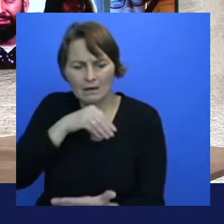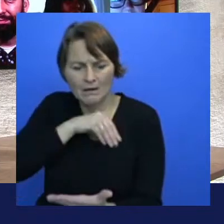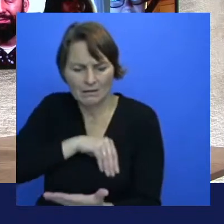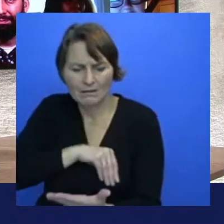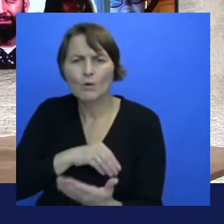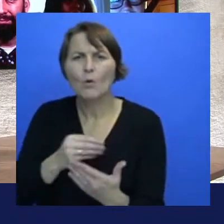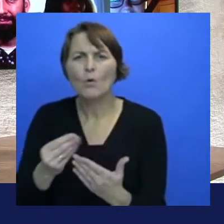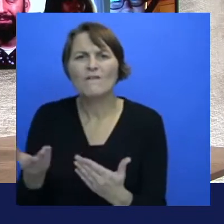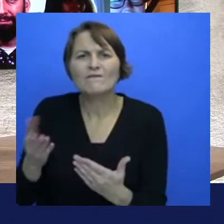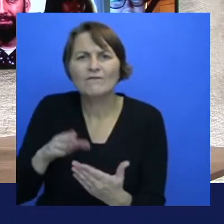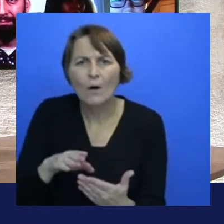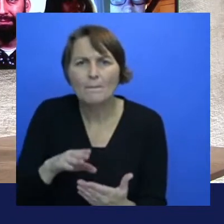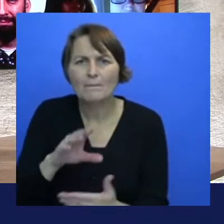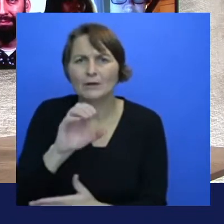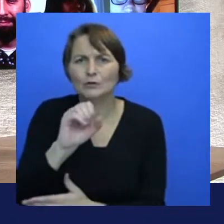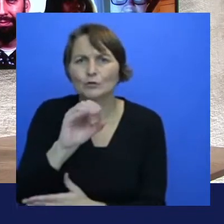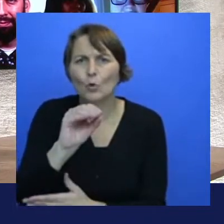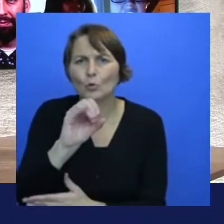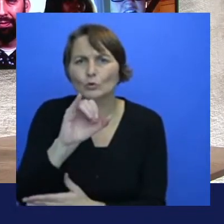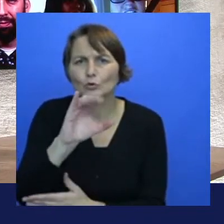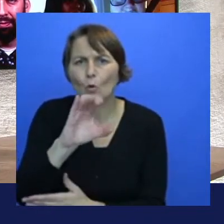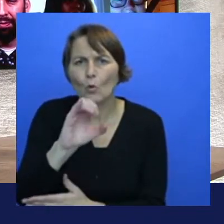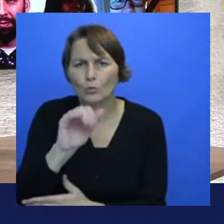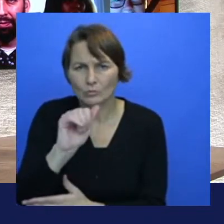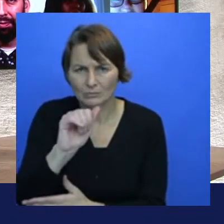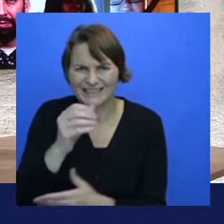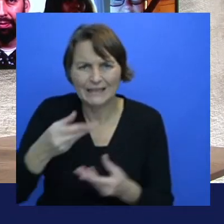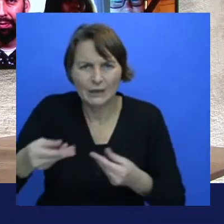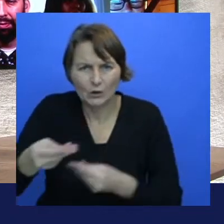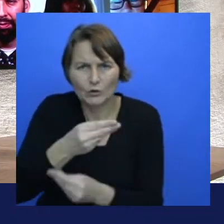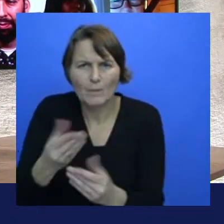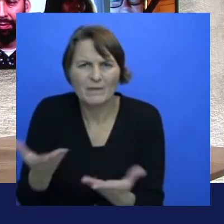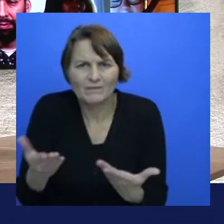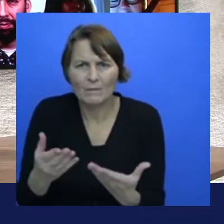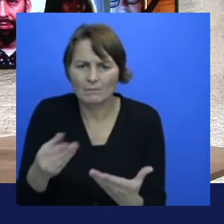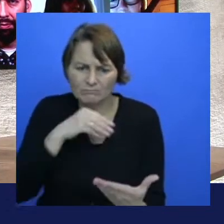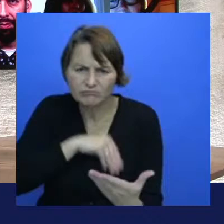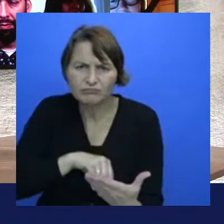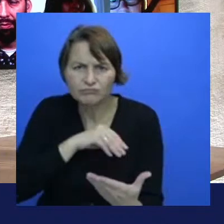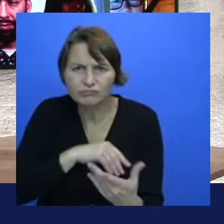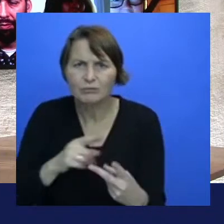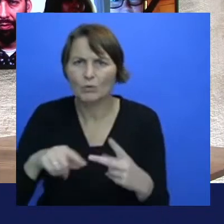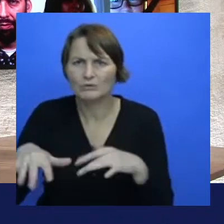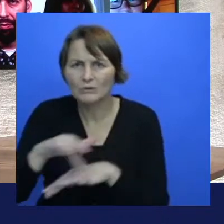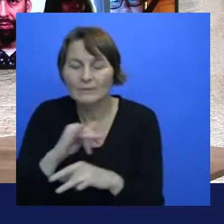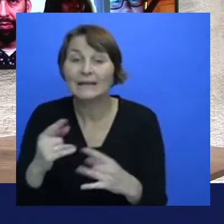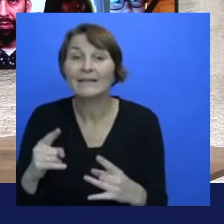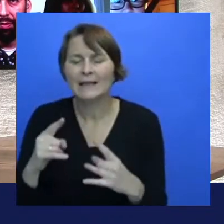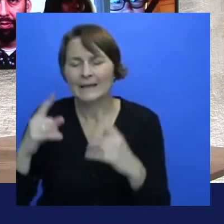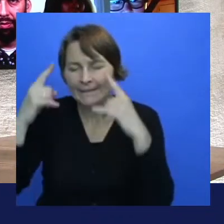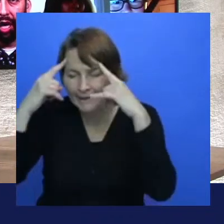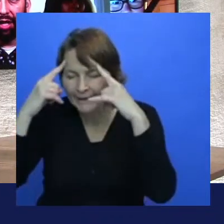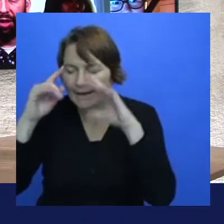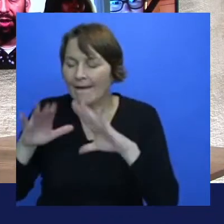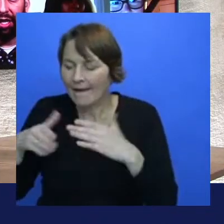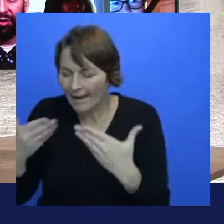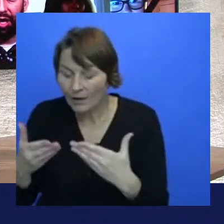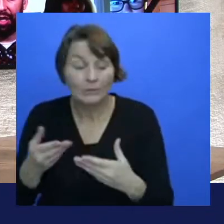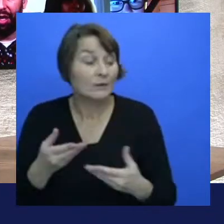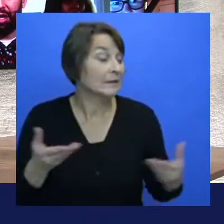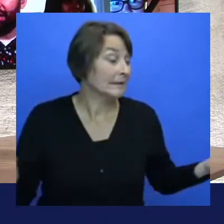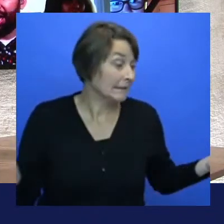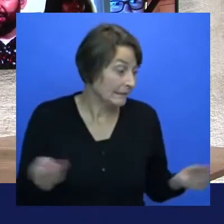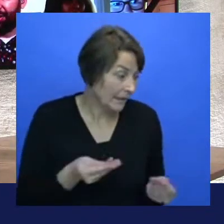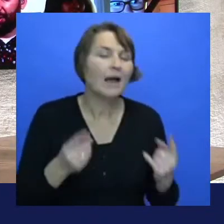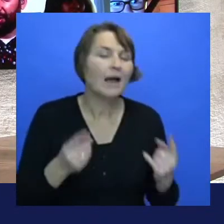you write down every decision, I would say, because then you can share it and you can talk about it and you can improve it. Your thoughts, Veronica,